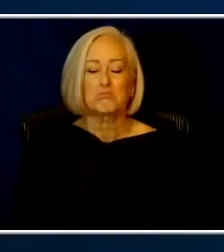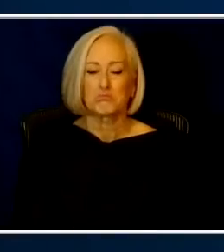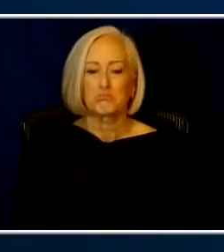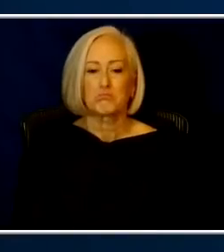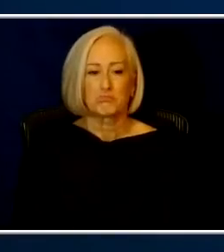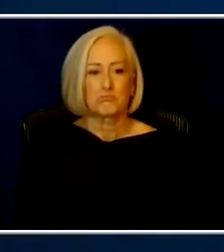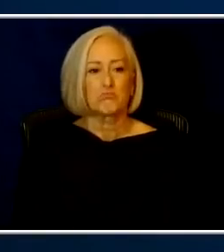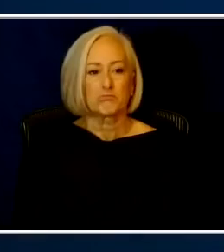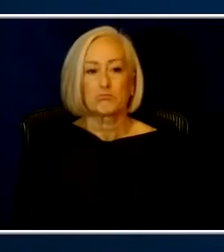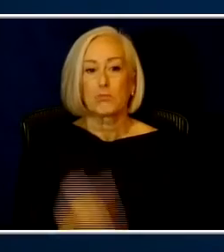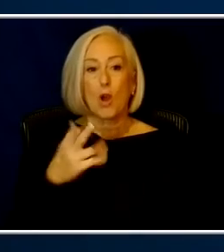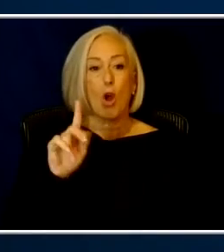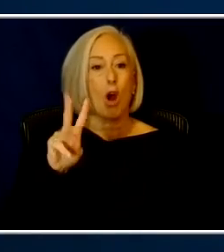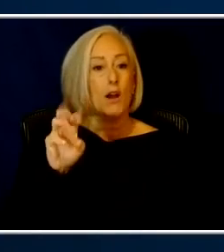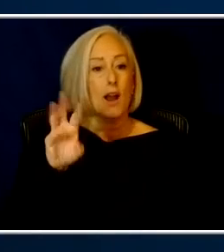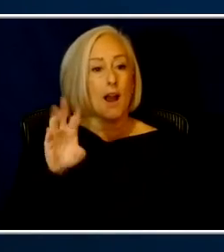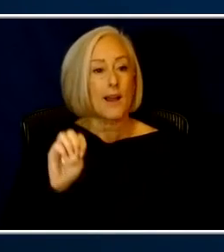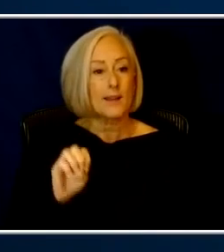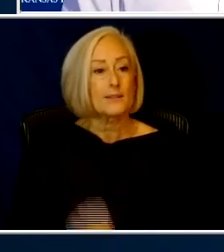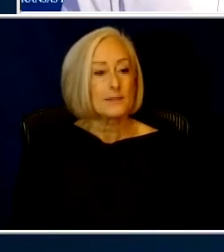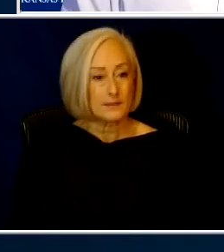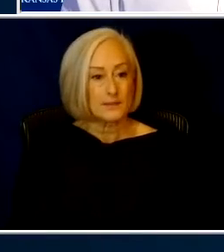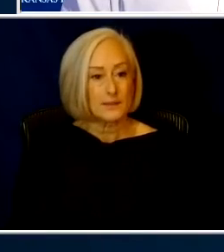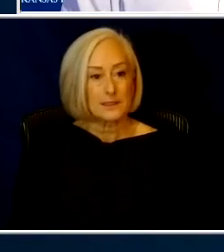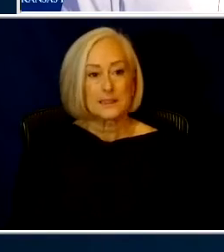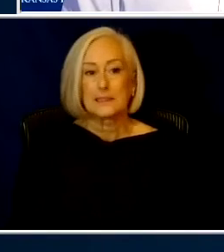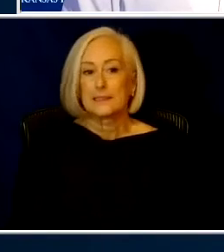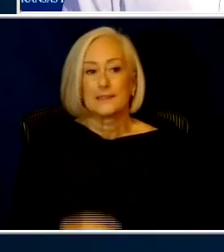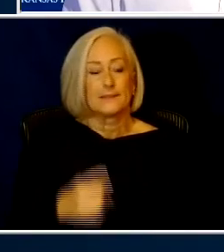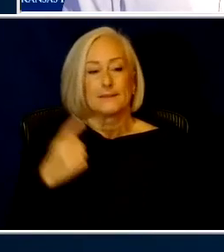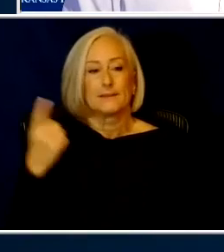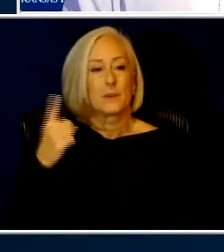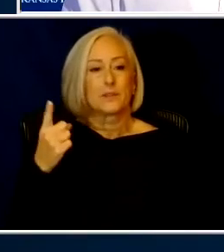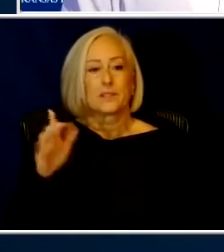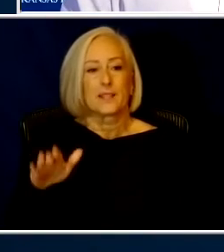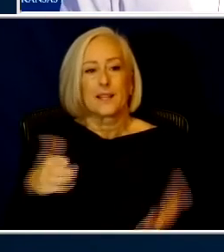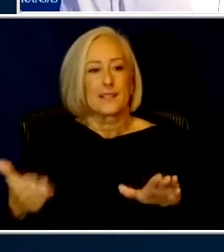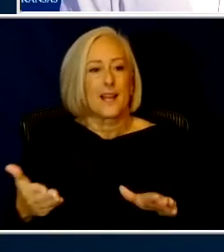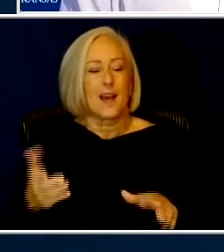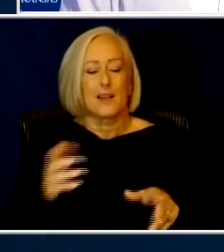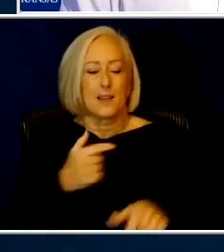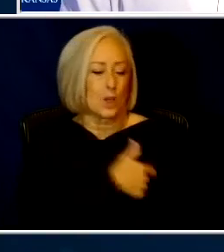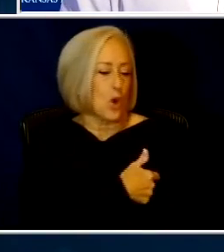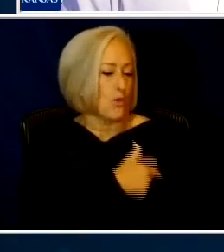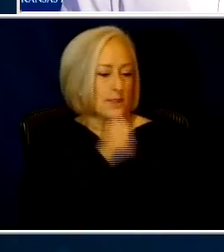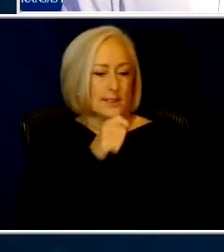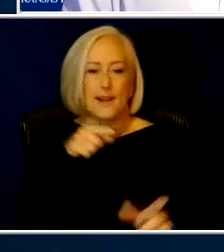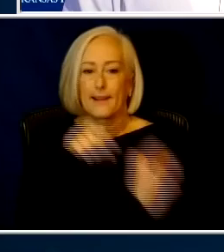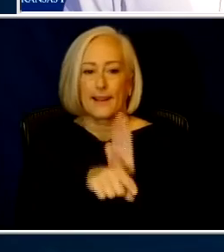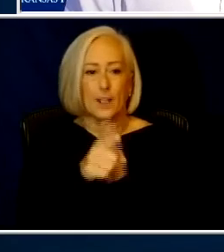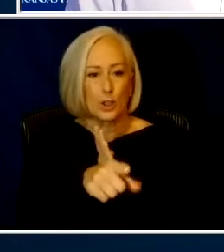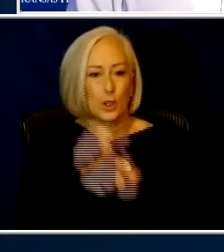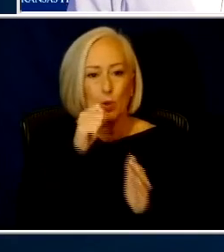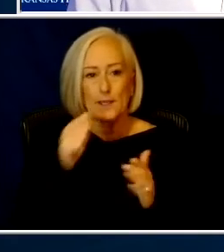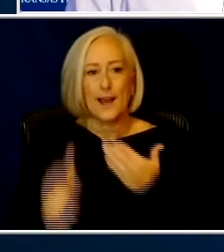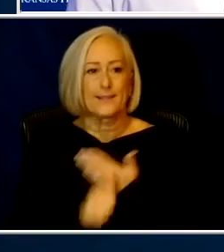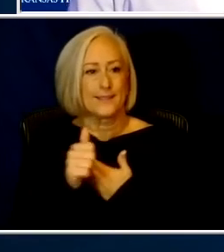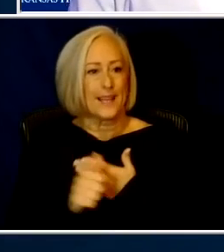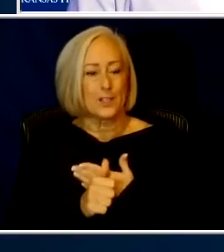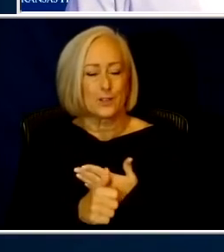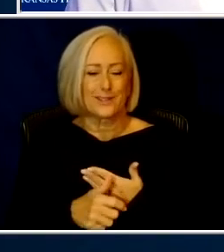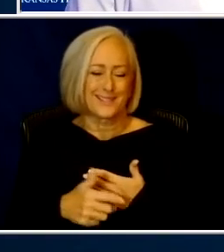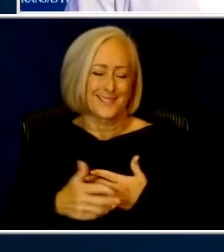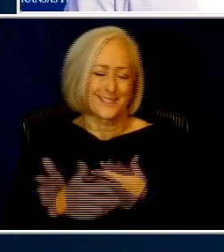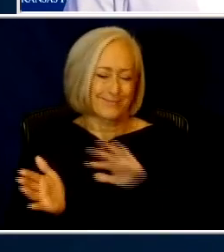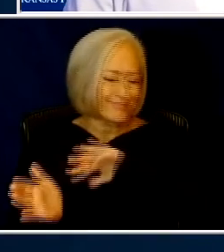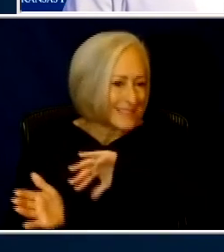Hawkeye, sometimes it's just got to die. COVID vaccines don't kill you. They're not dangerous for you. We just got to get over it. The evidence is